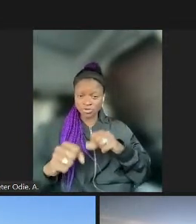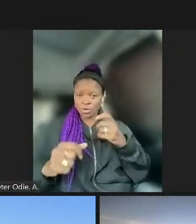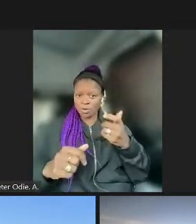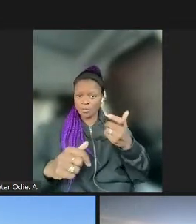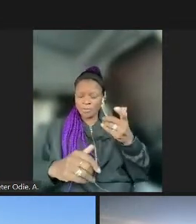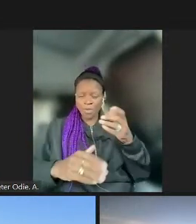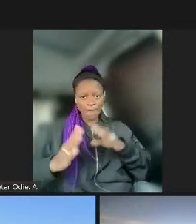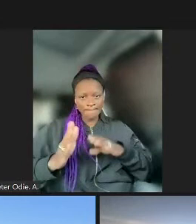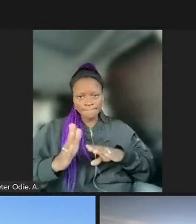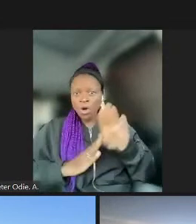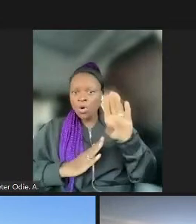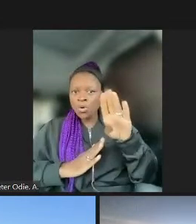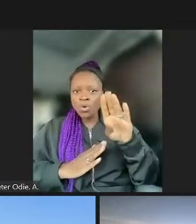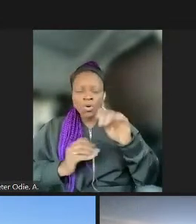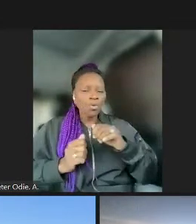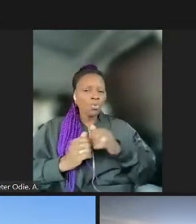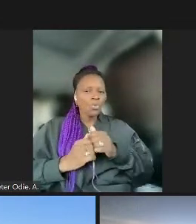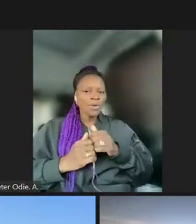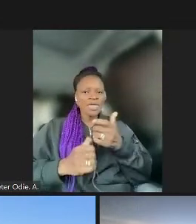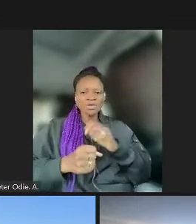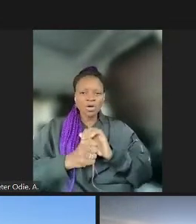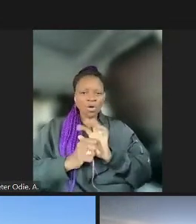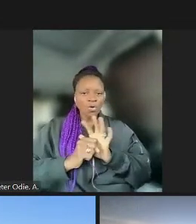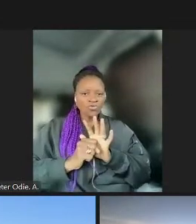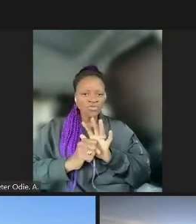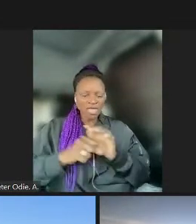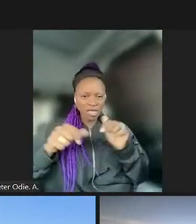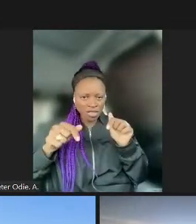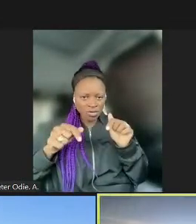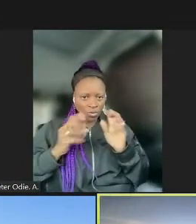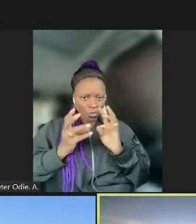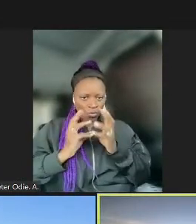cases this winter?